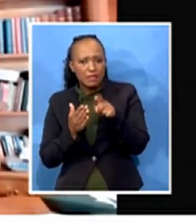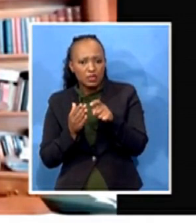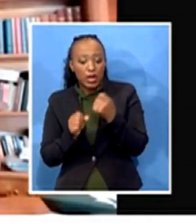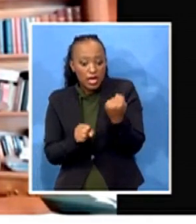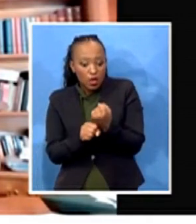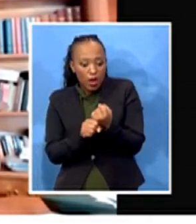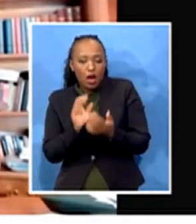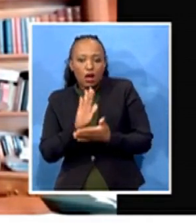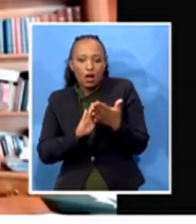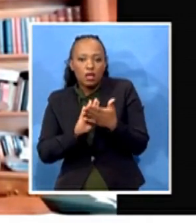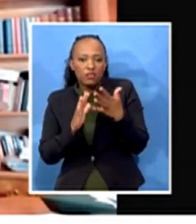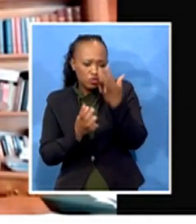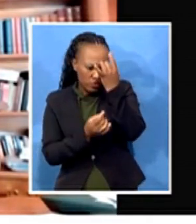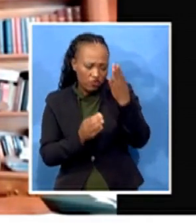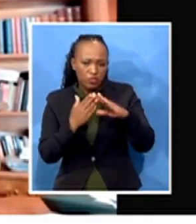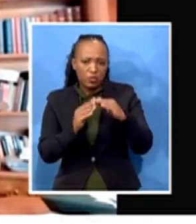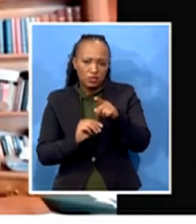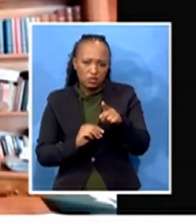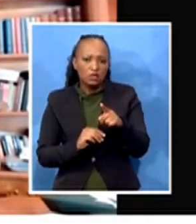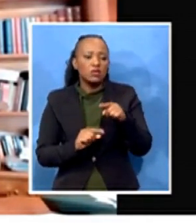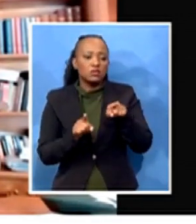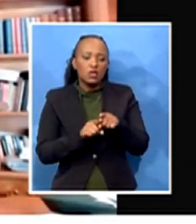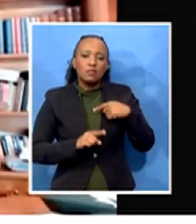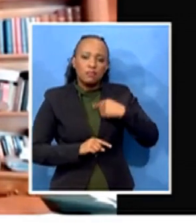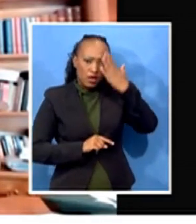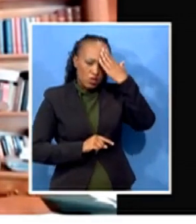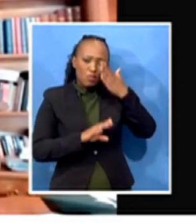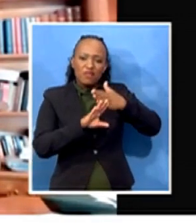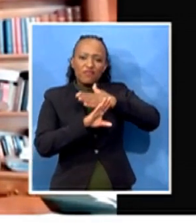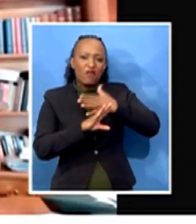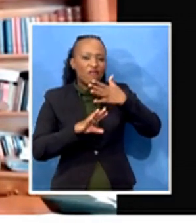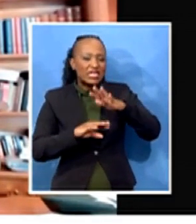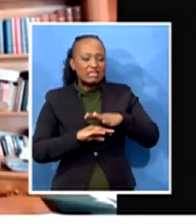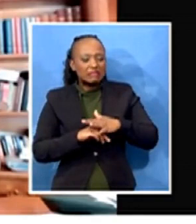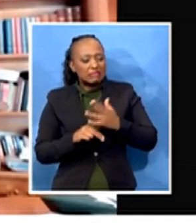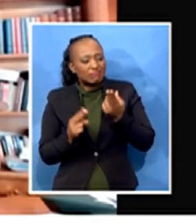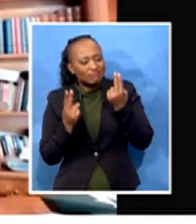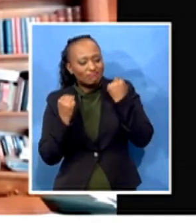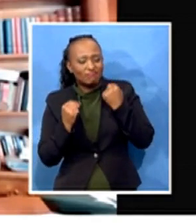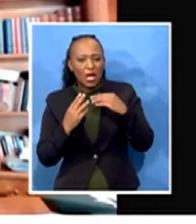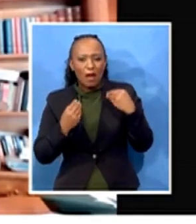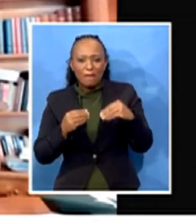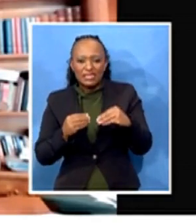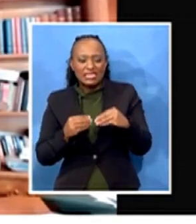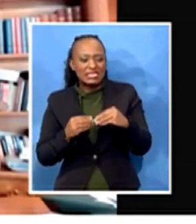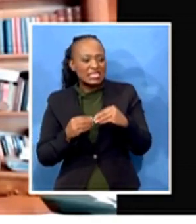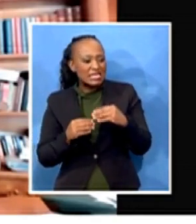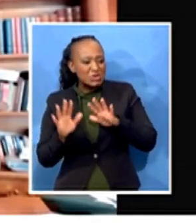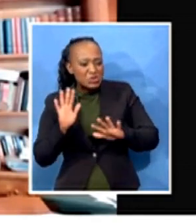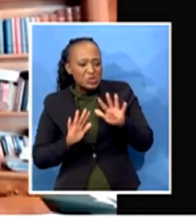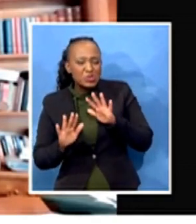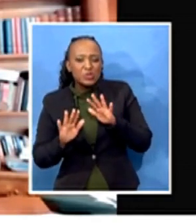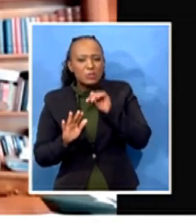you also had to sacrifice a great deal at the height of having to deal with